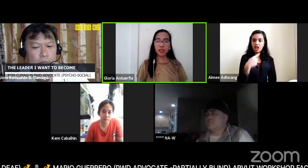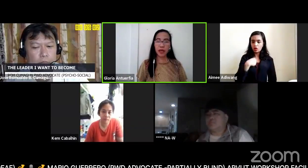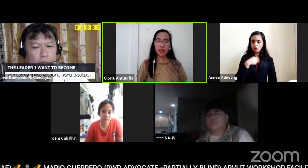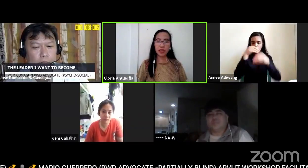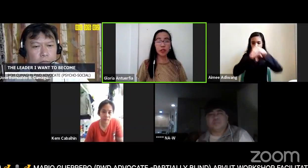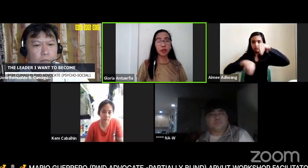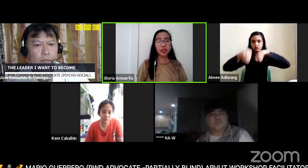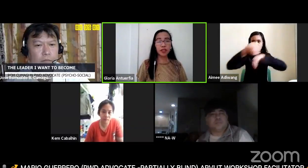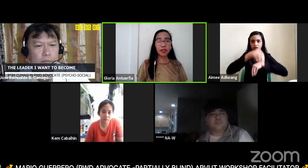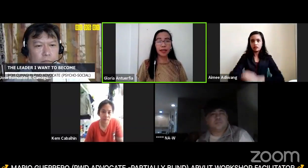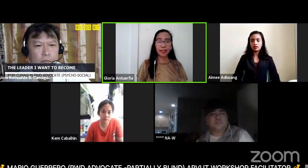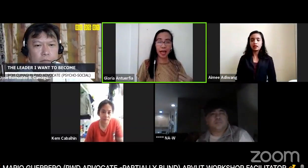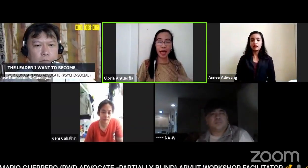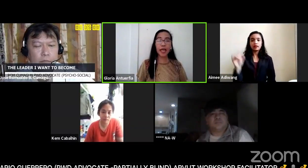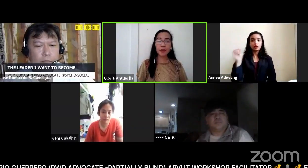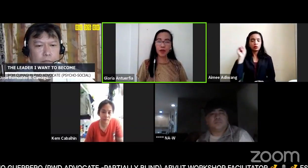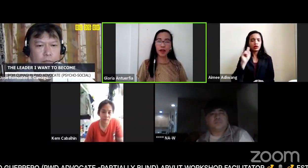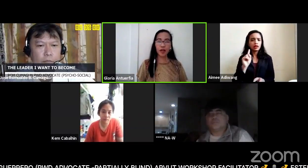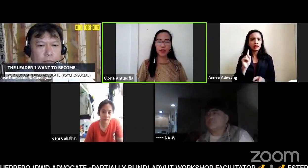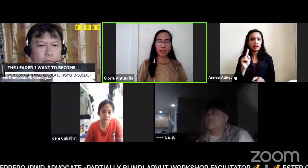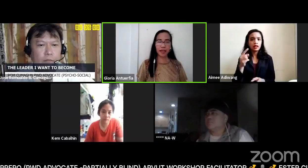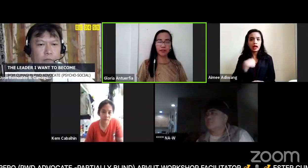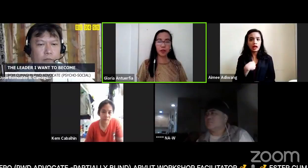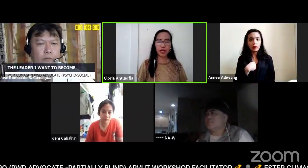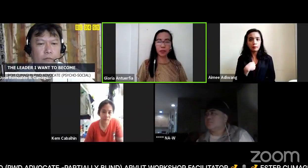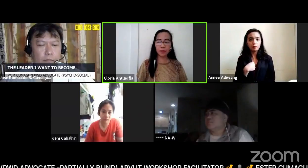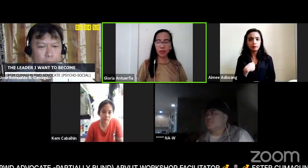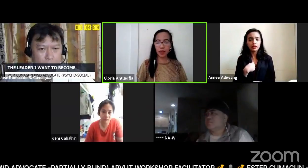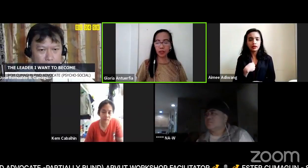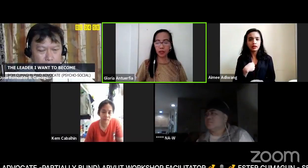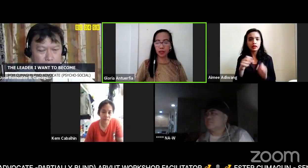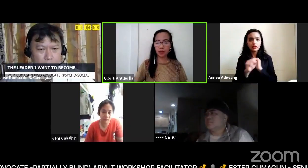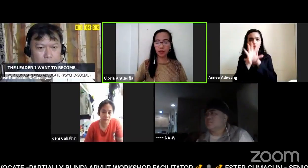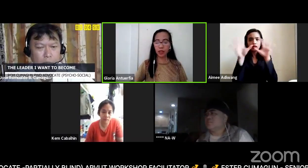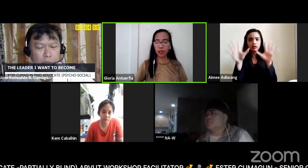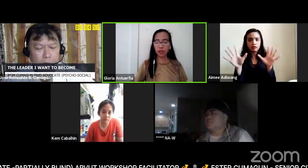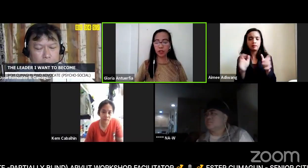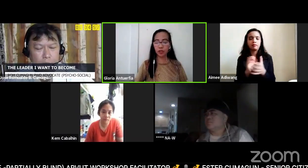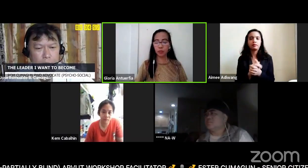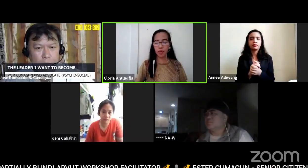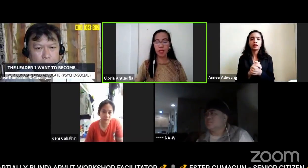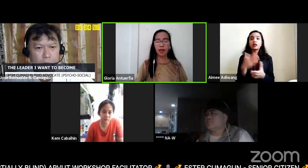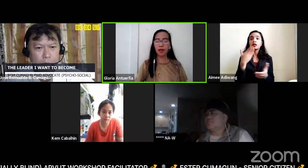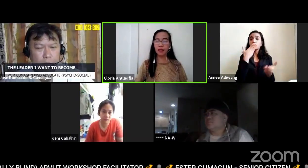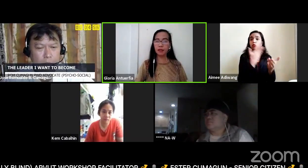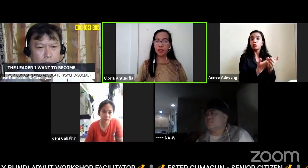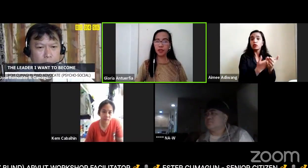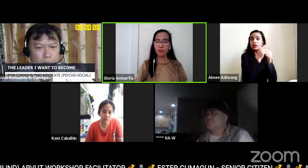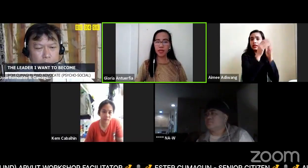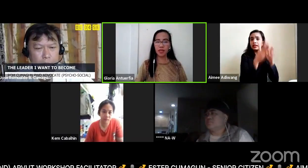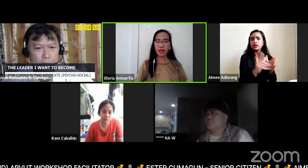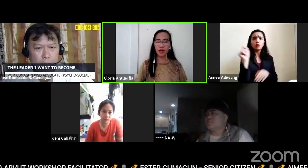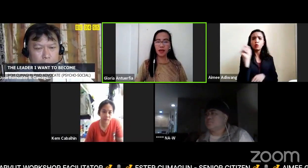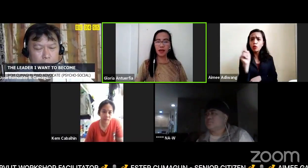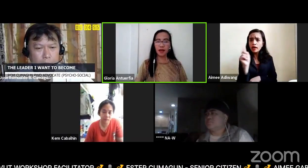what is the responsibility? I am clear with that. So a good leader should be